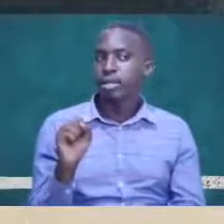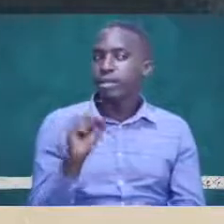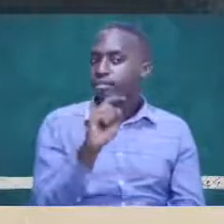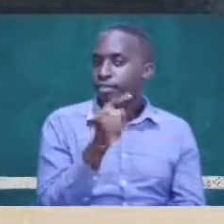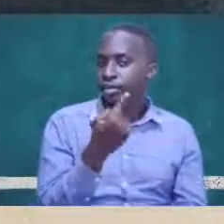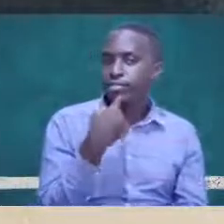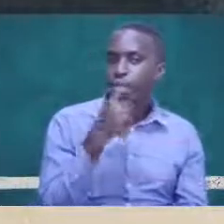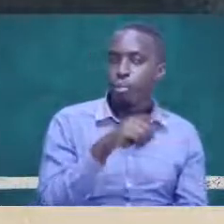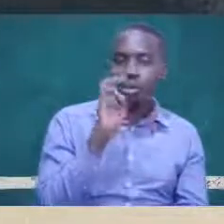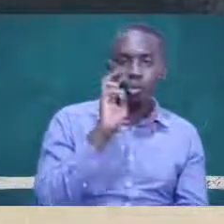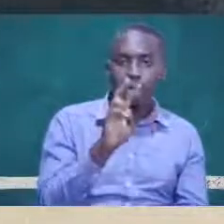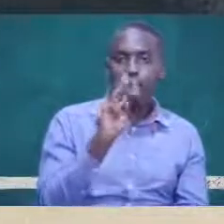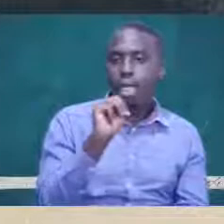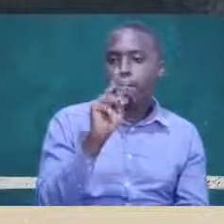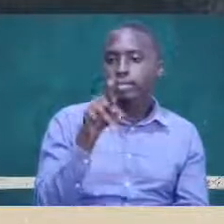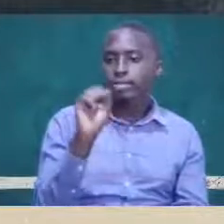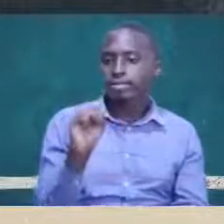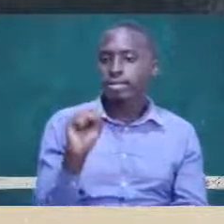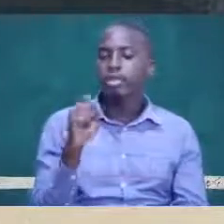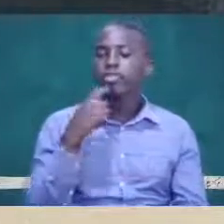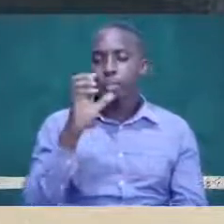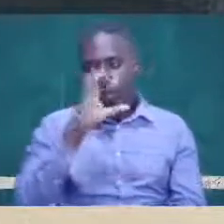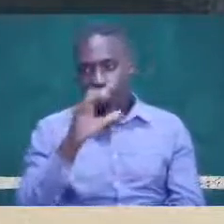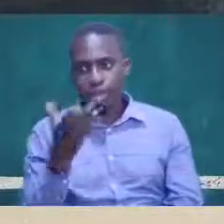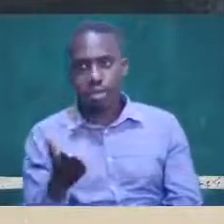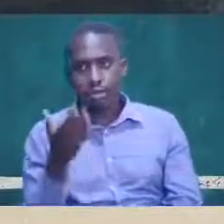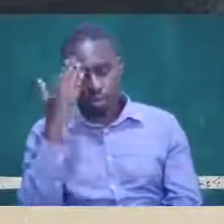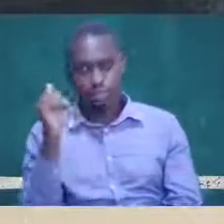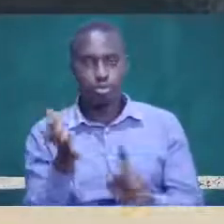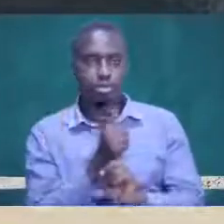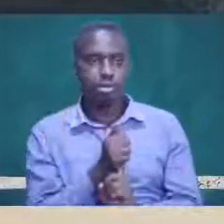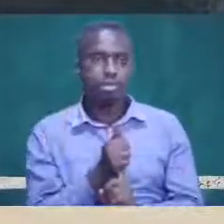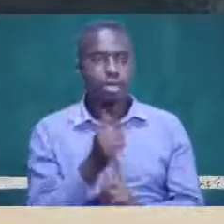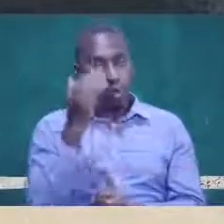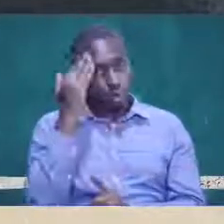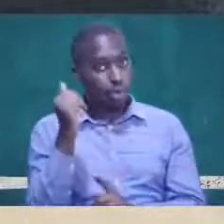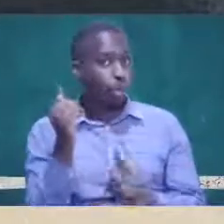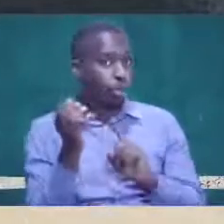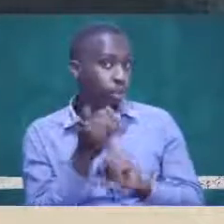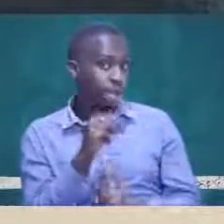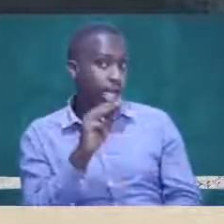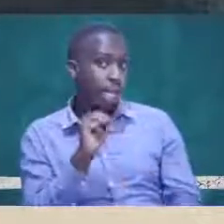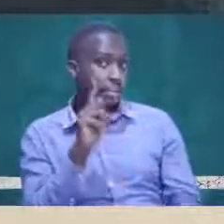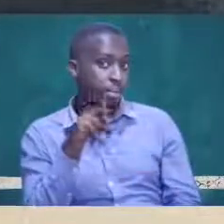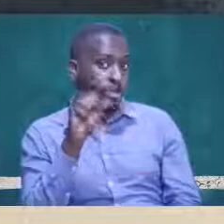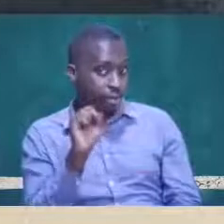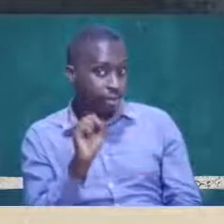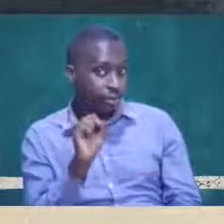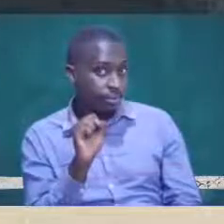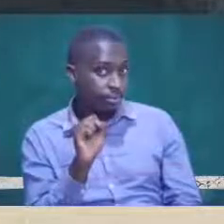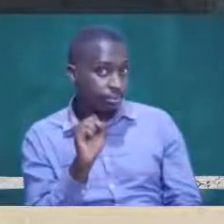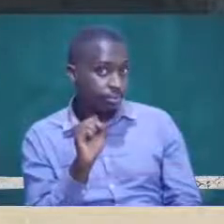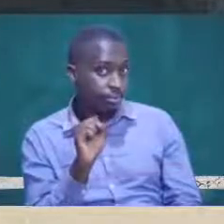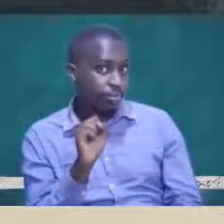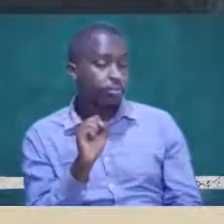the marginal propensity to save. We are going to first calculate for marginal propensity to save. Now, to get marginal propensity to save,